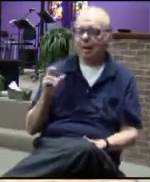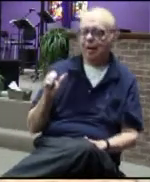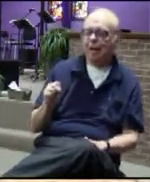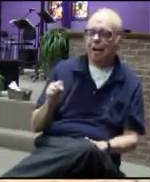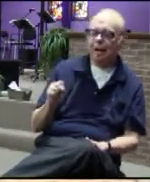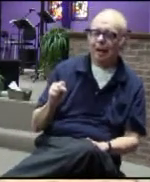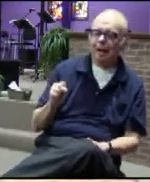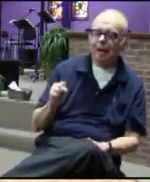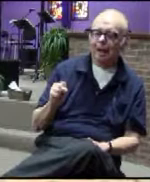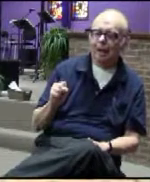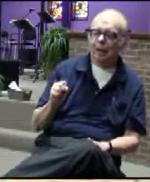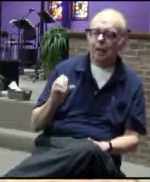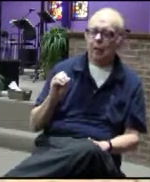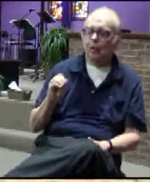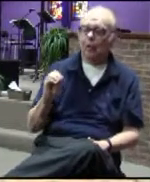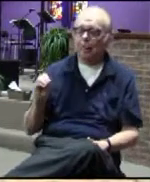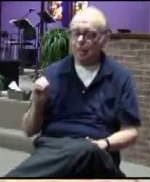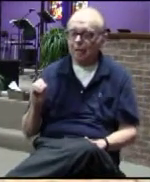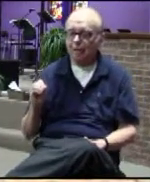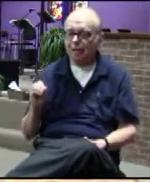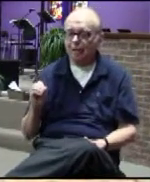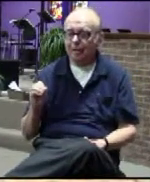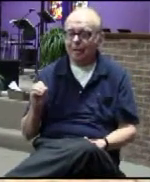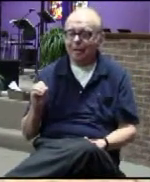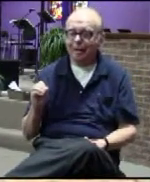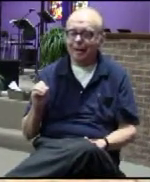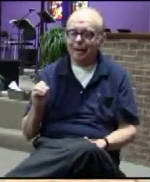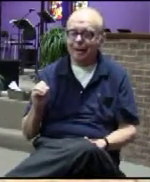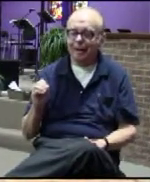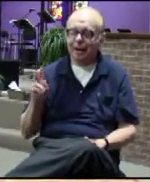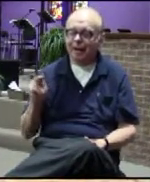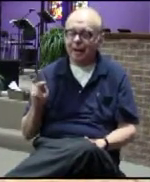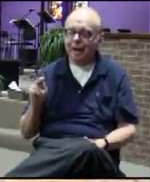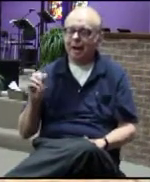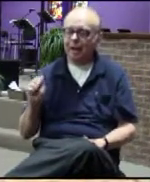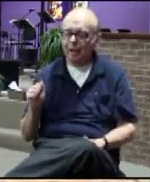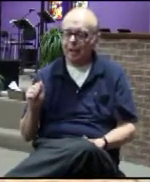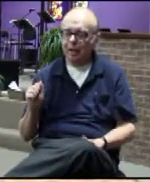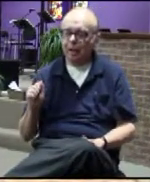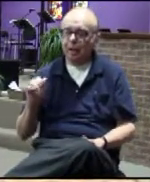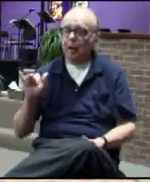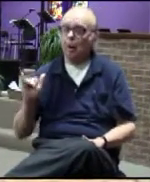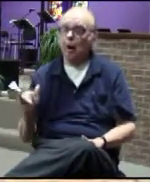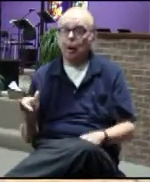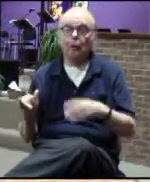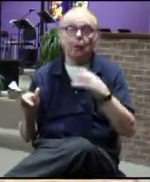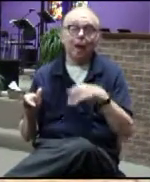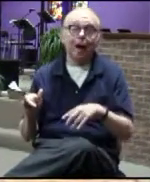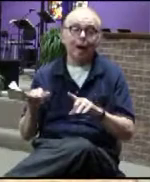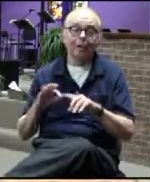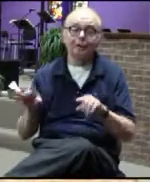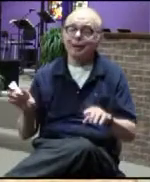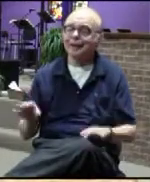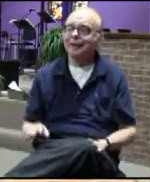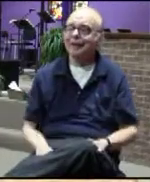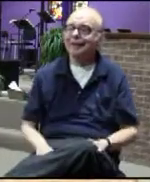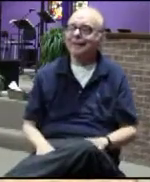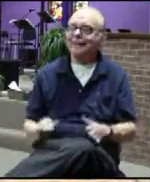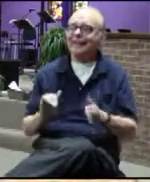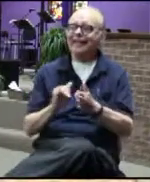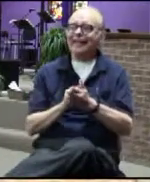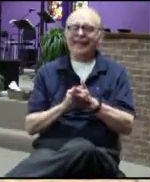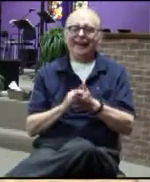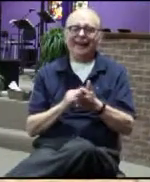S. O O. N A Y. And